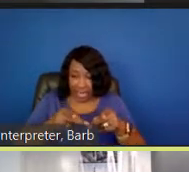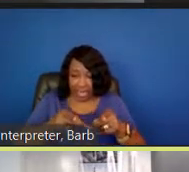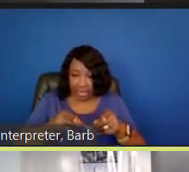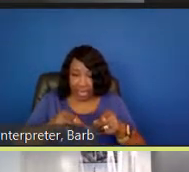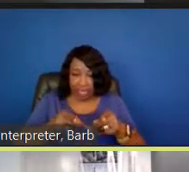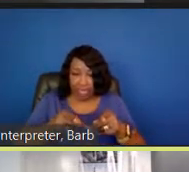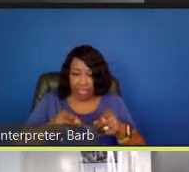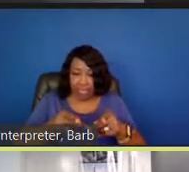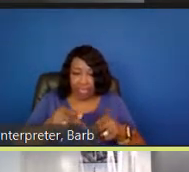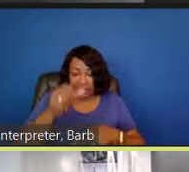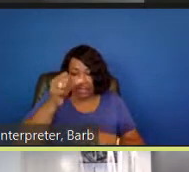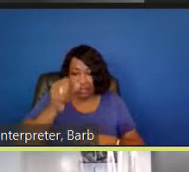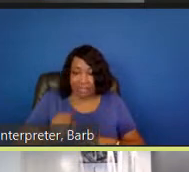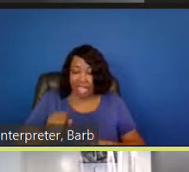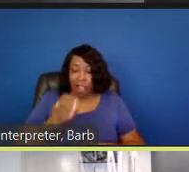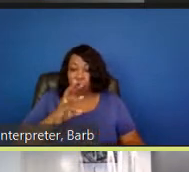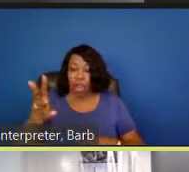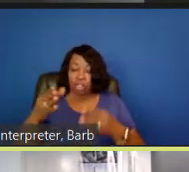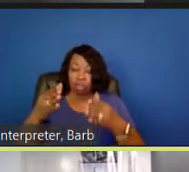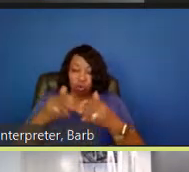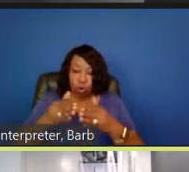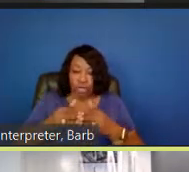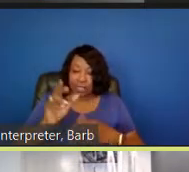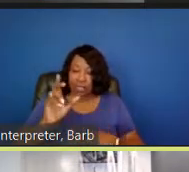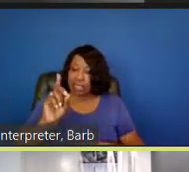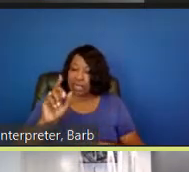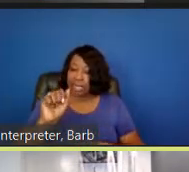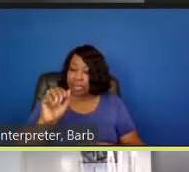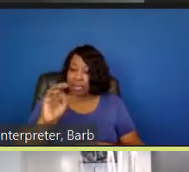the southwest corner of Damon and Lake.